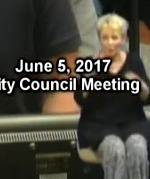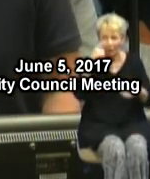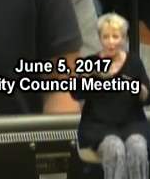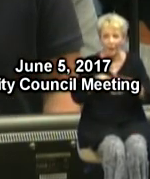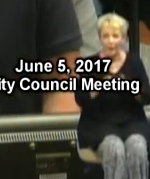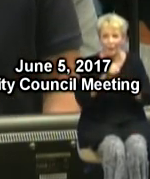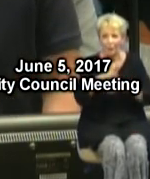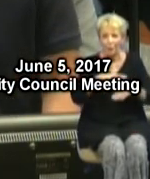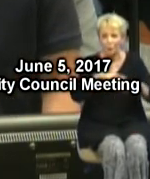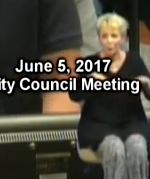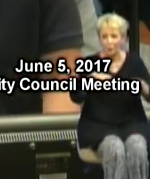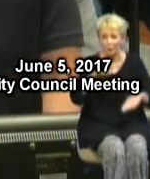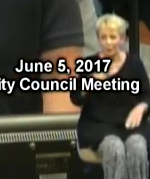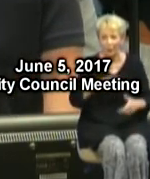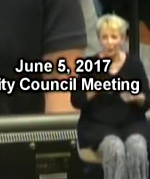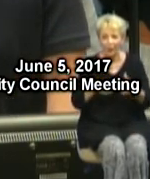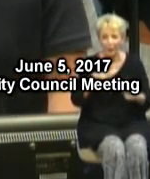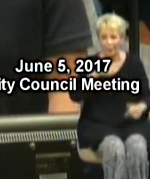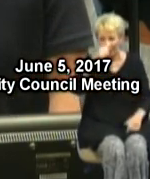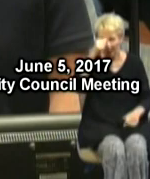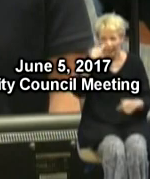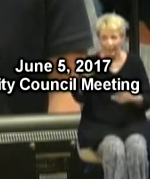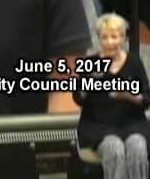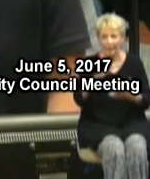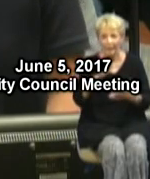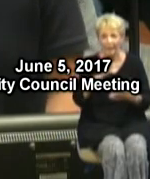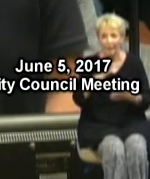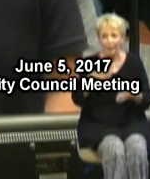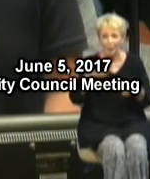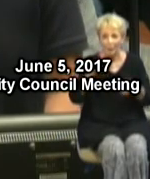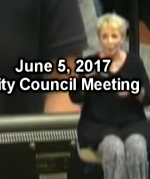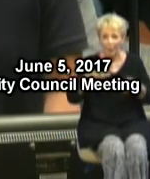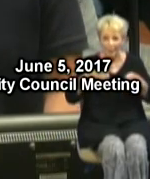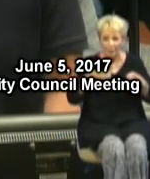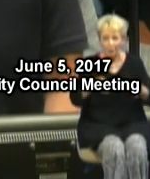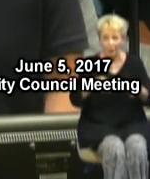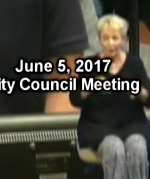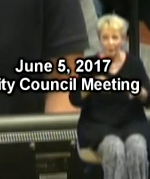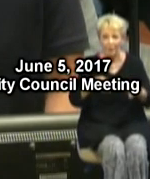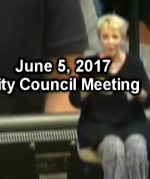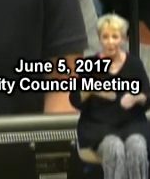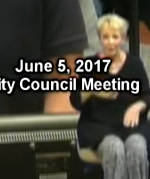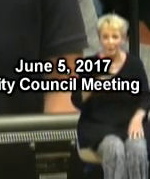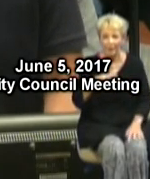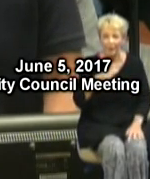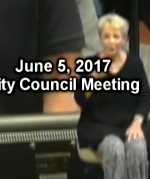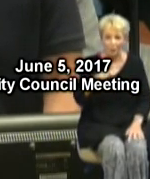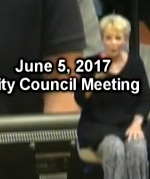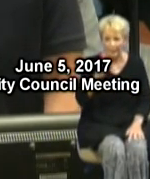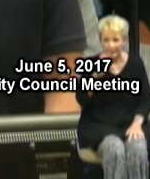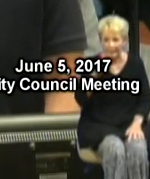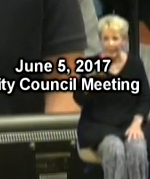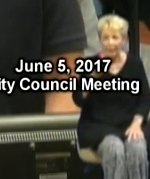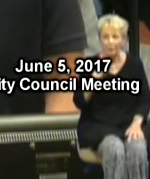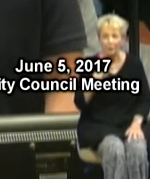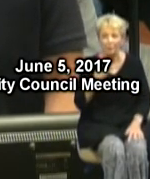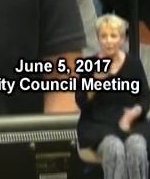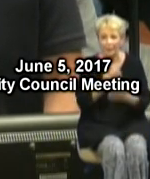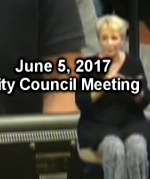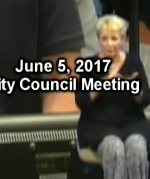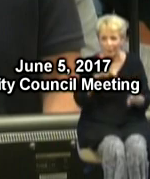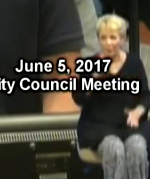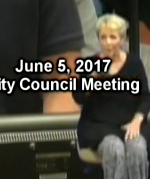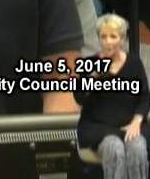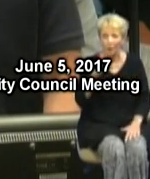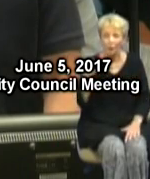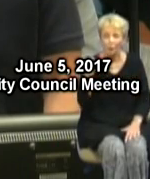pool. And then I can remember tearing up Main Street to build green streetscapes and some of the parks we've